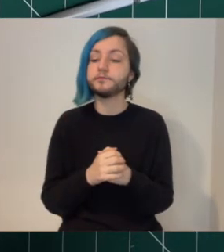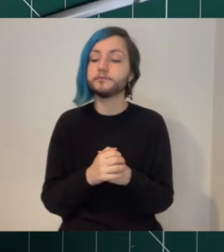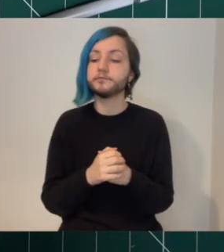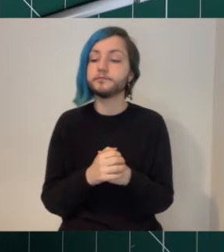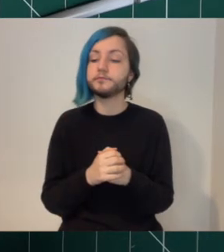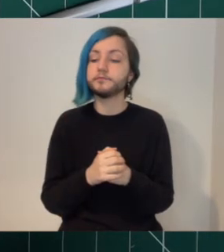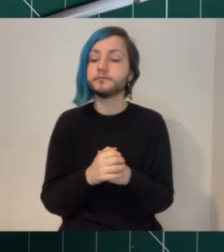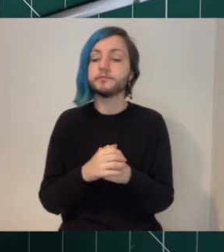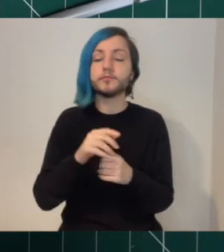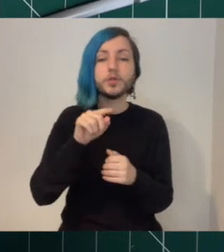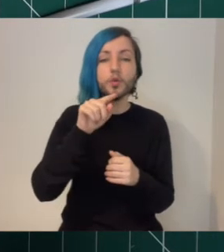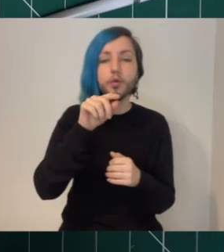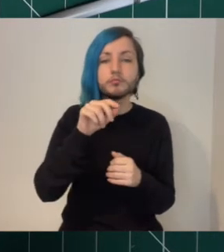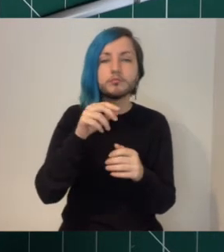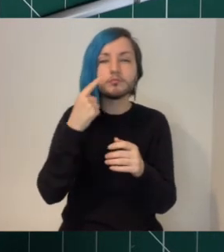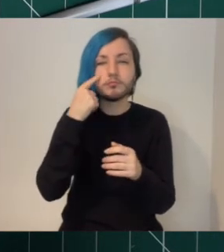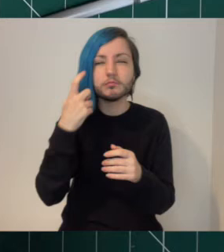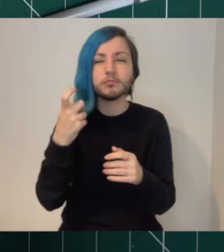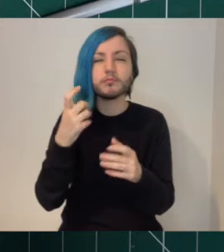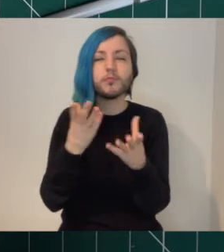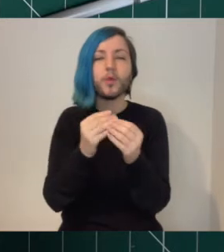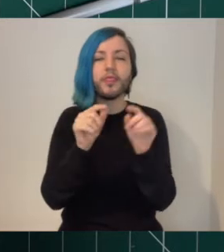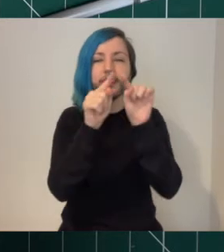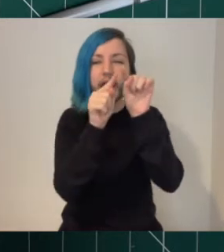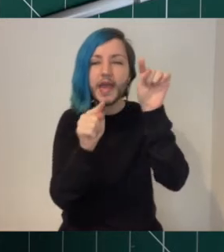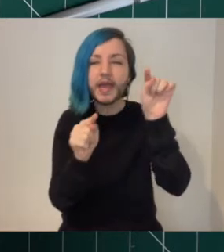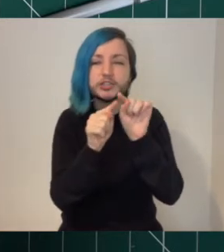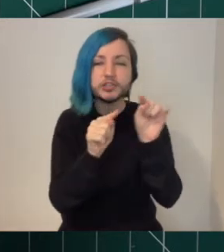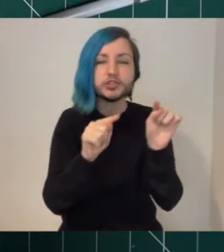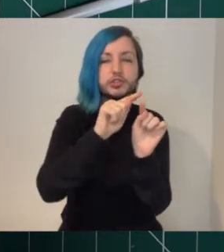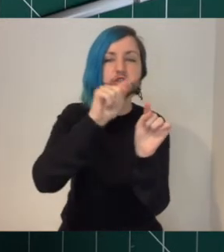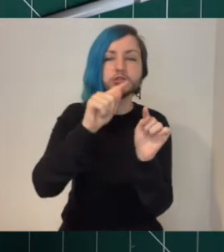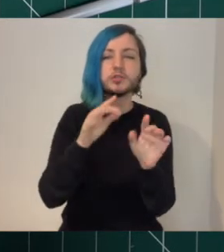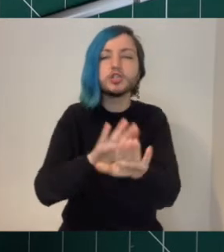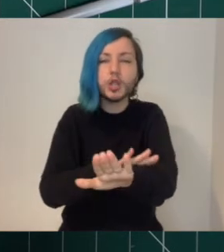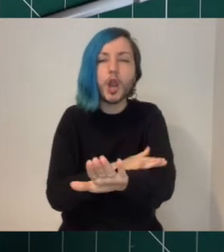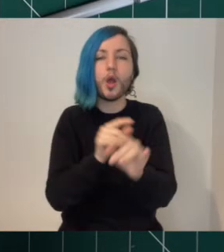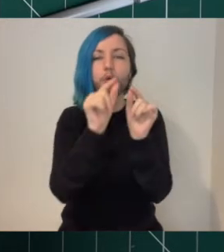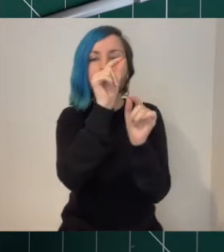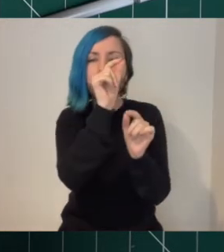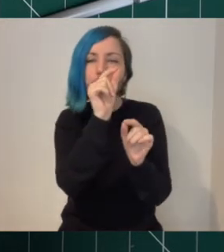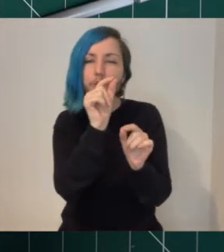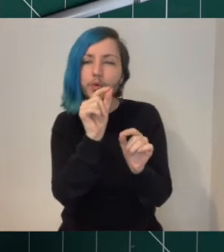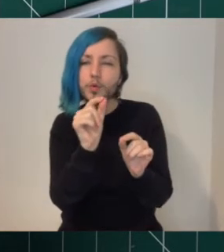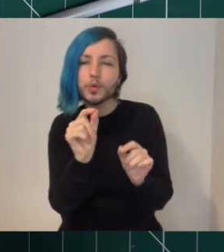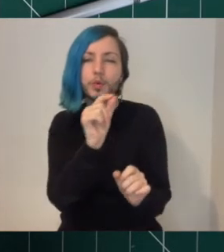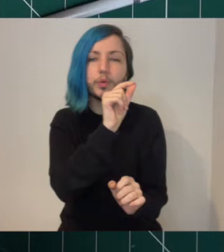to stick the gold leaf down, when you're doing the edges, you do just have to go relatively